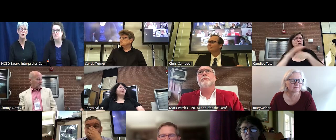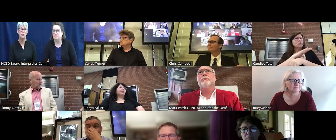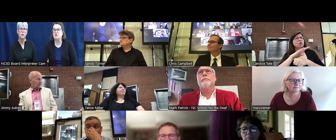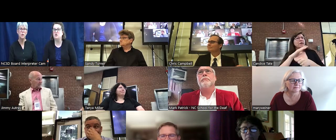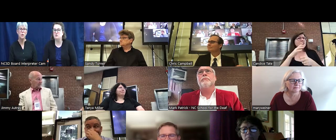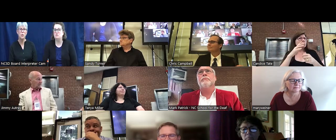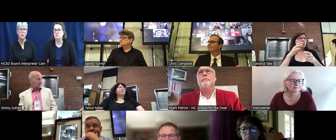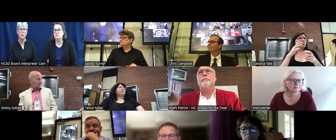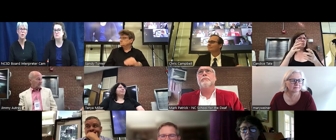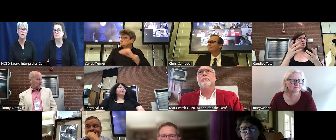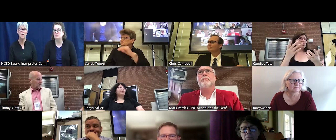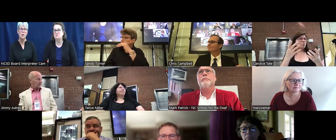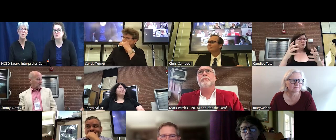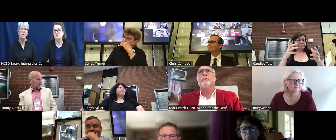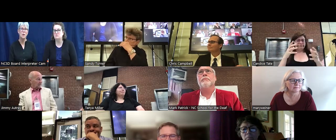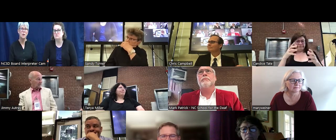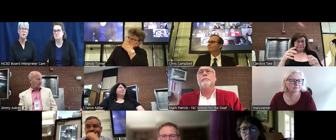to review